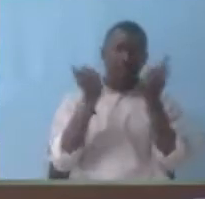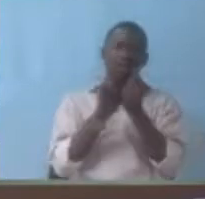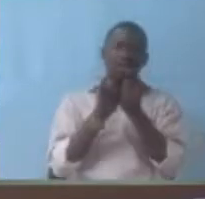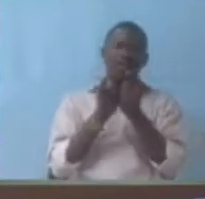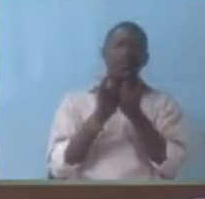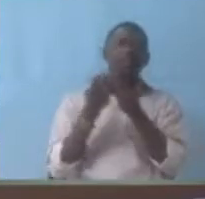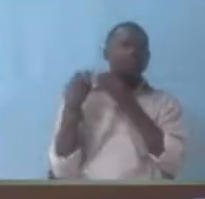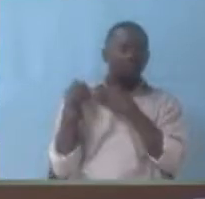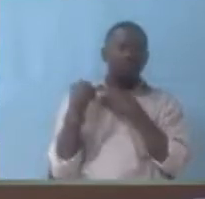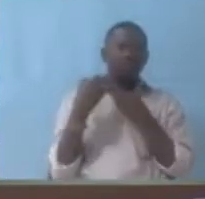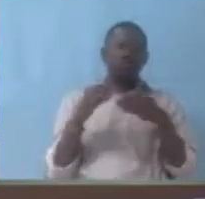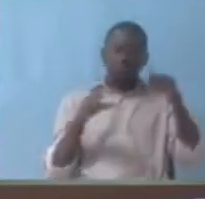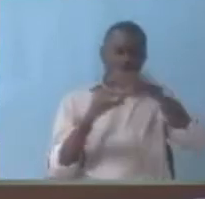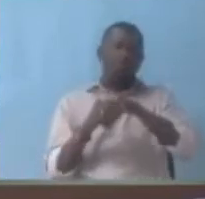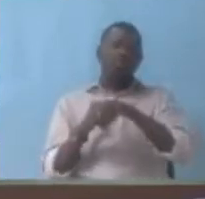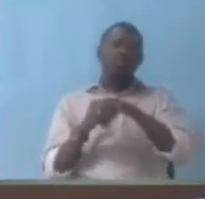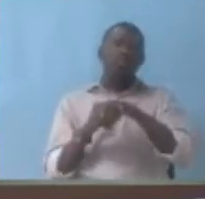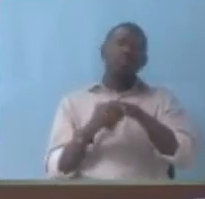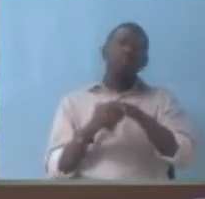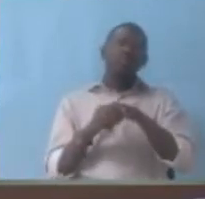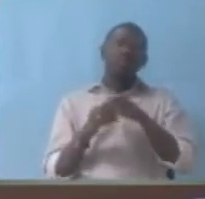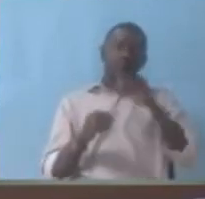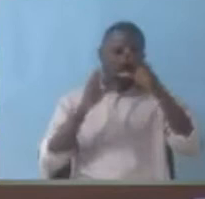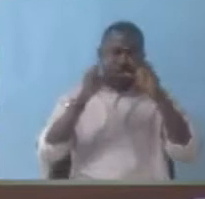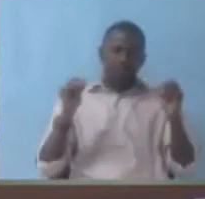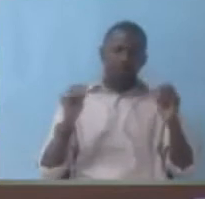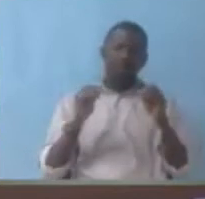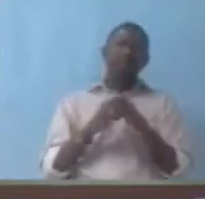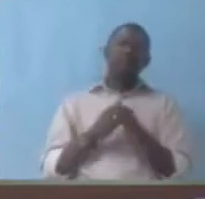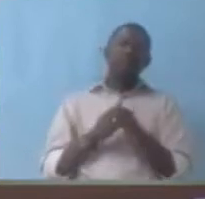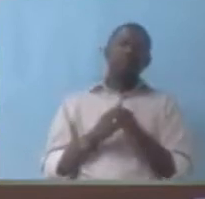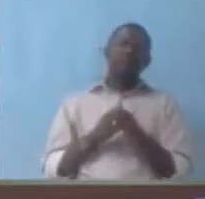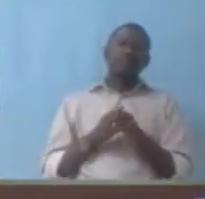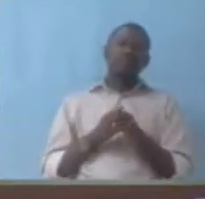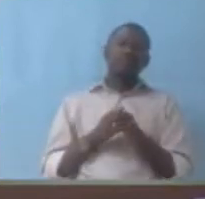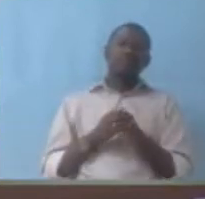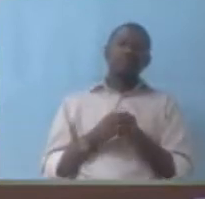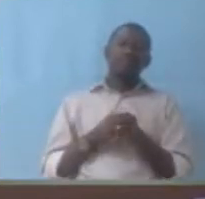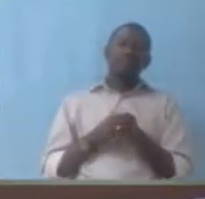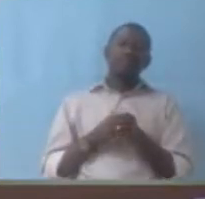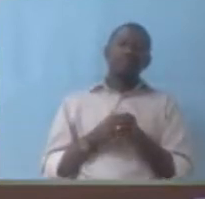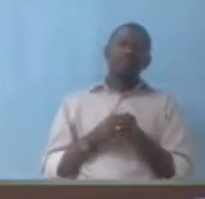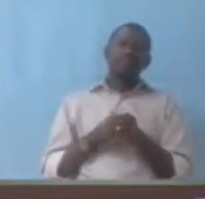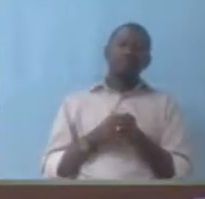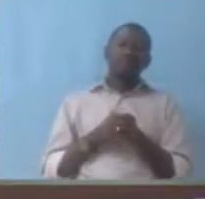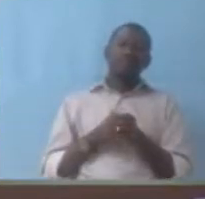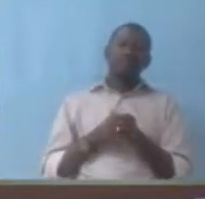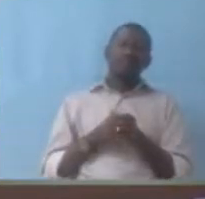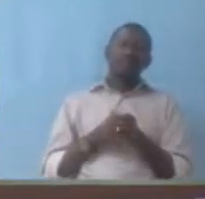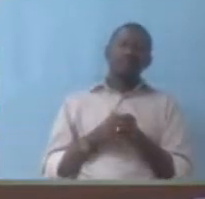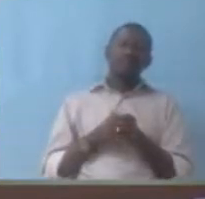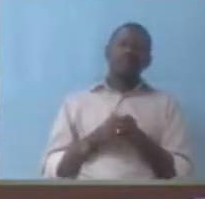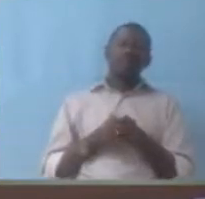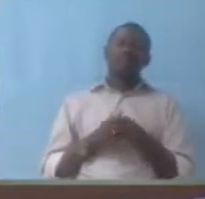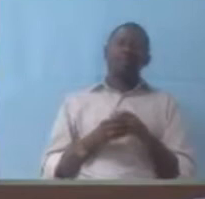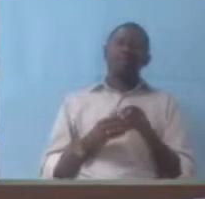So notwithstanding whatever announcement they made about permanent secretaries, in the absence of Attorney General, effectively I was Attorney General.